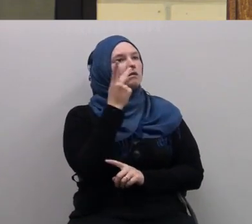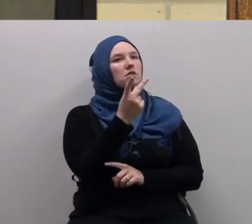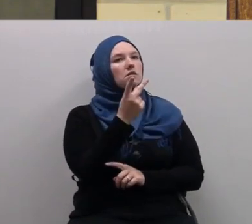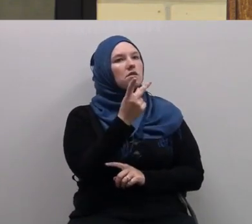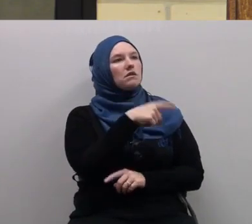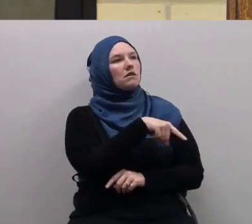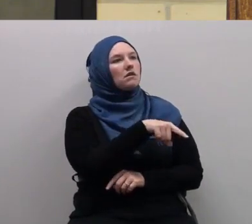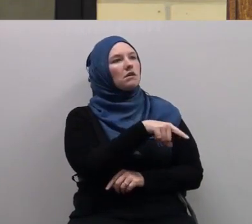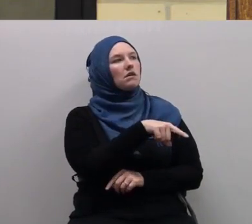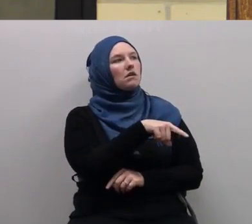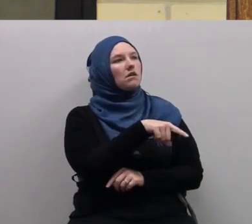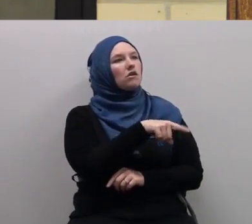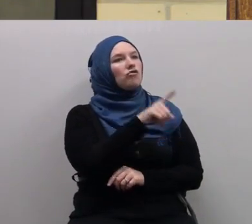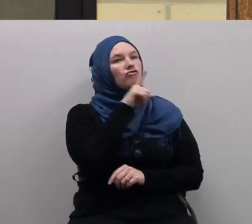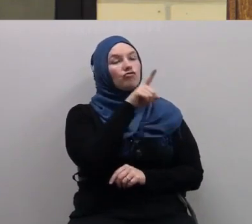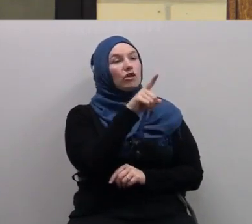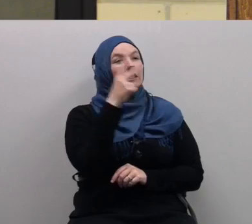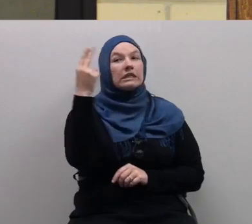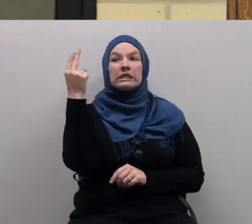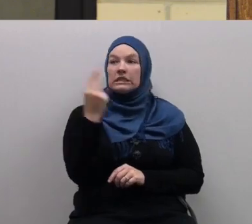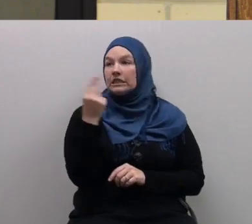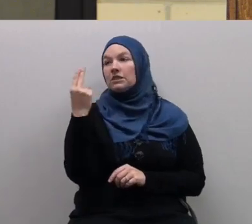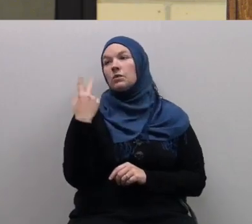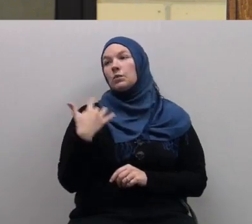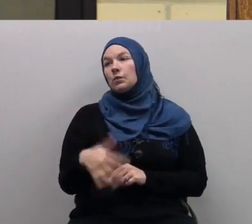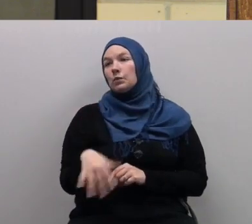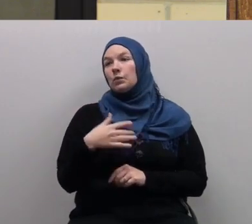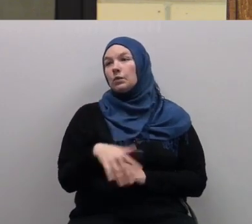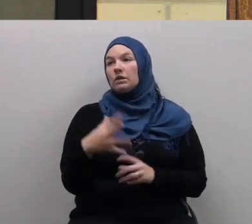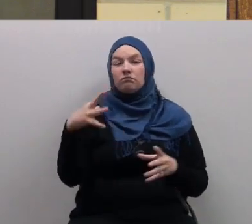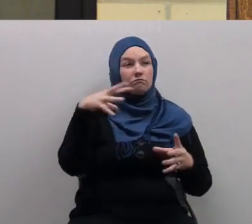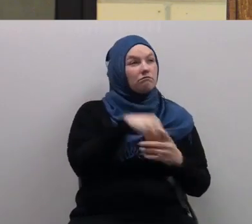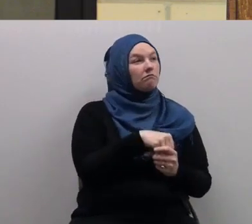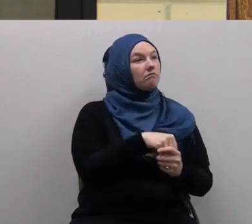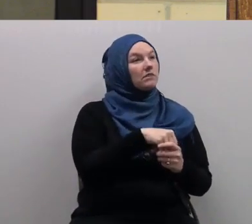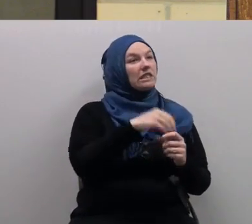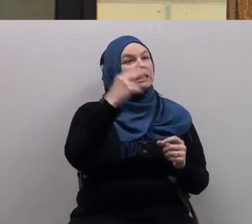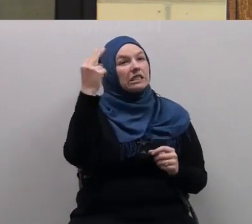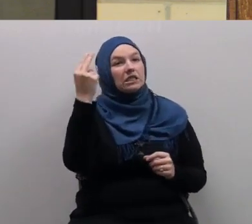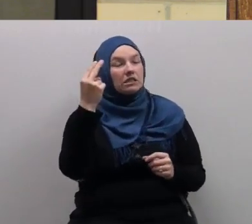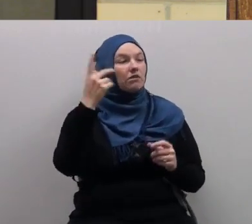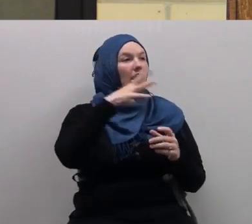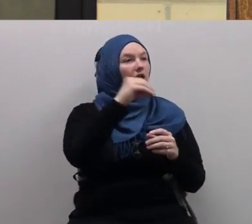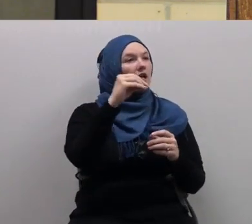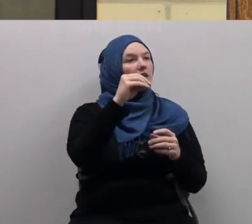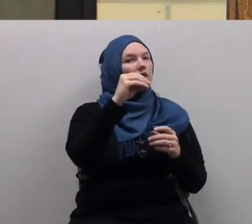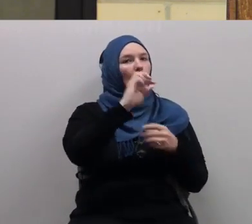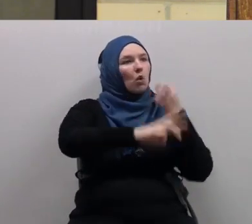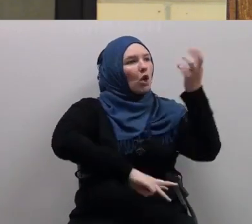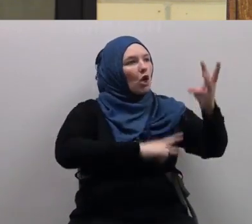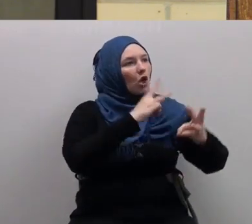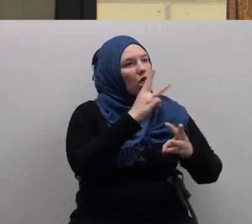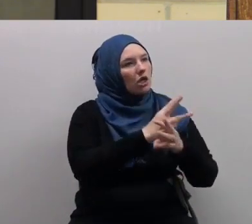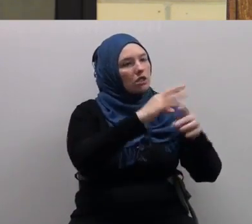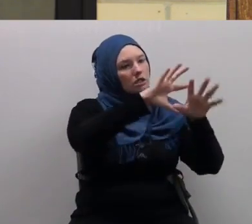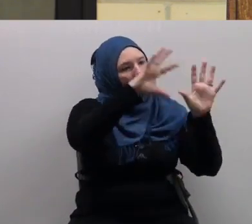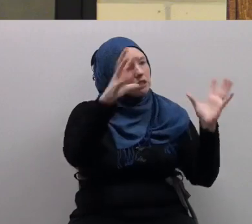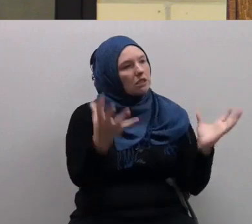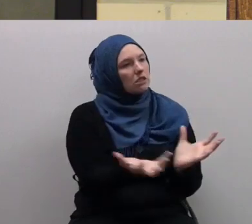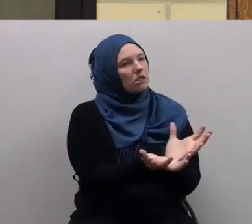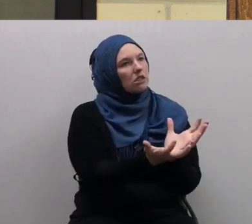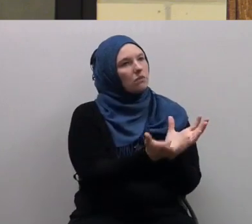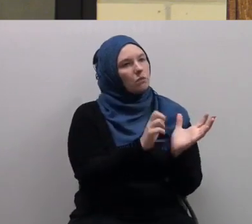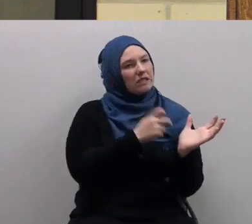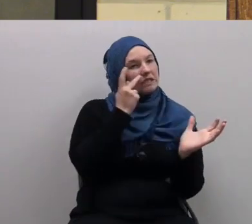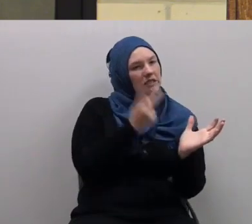the backdrop of history, to the backdrop of civilization, that means